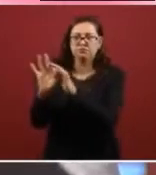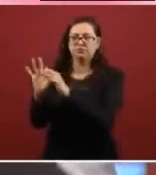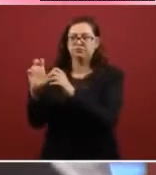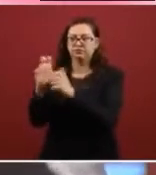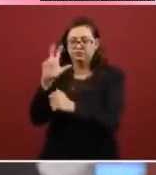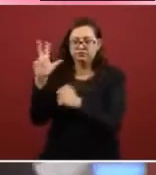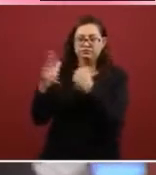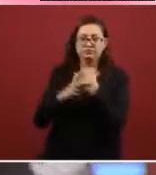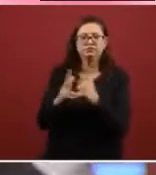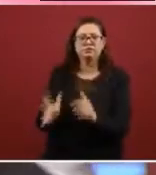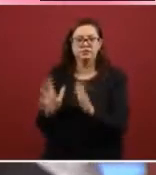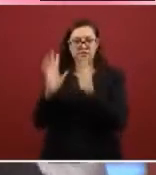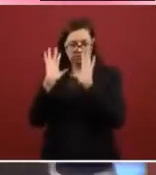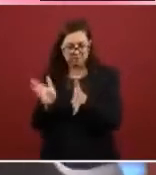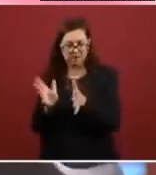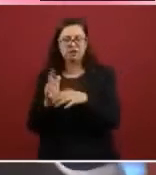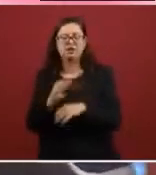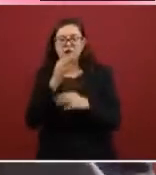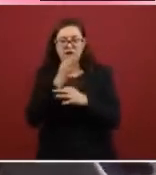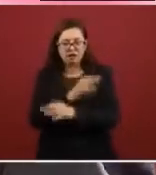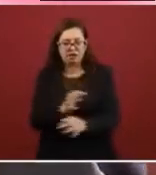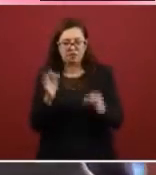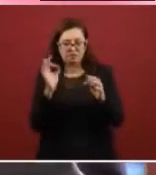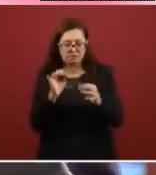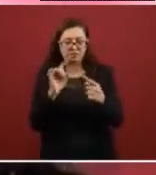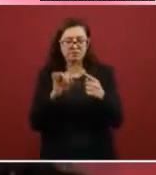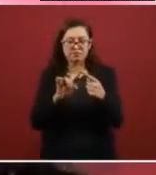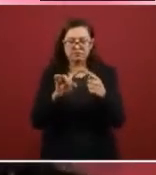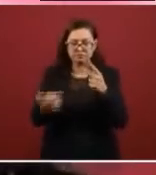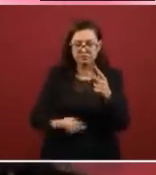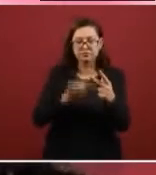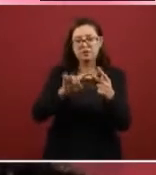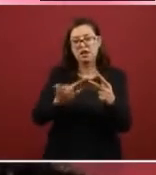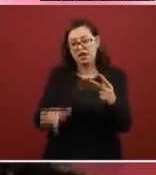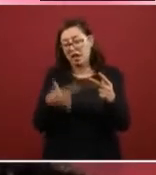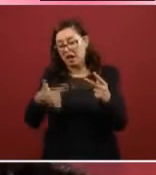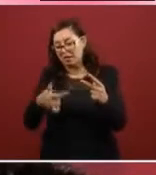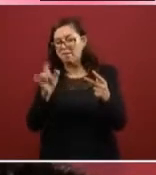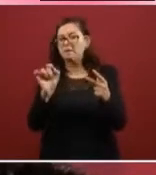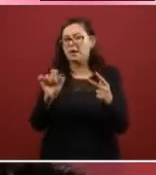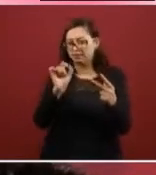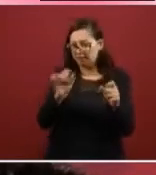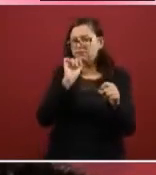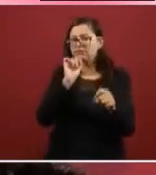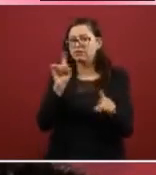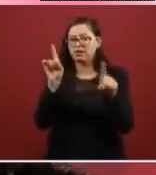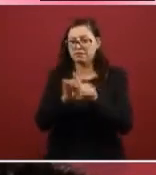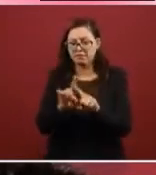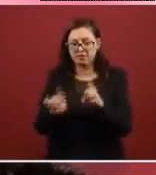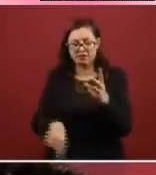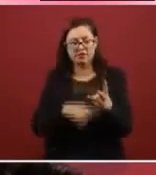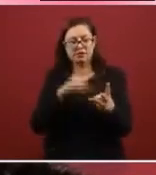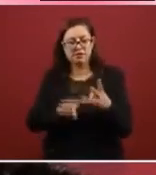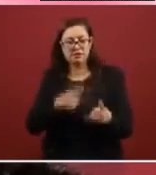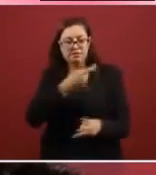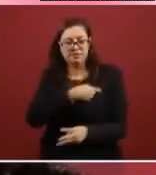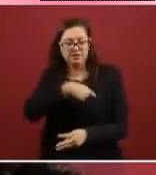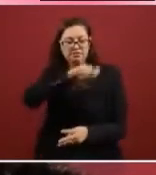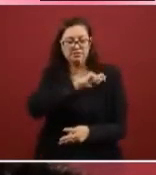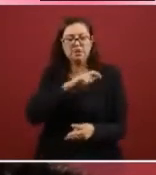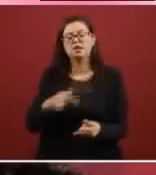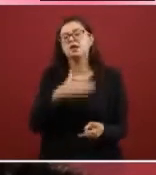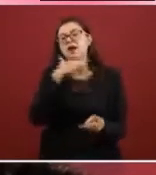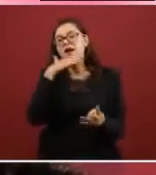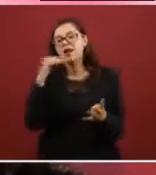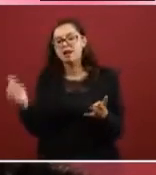statement correspondiente. They made the el corresponding statement. España, Alemania, Spain,